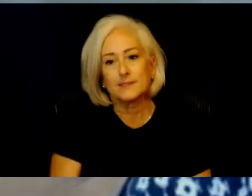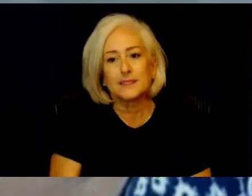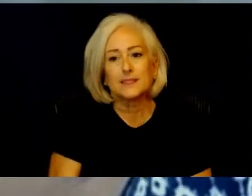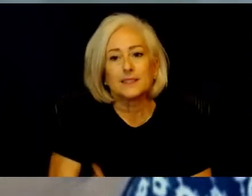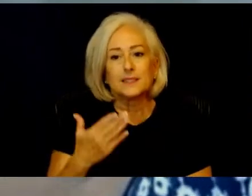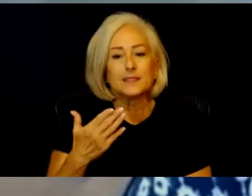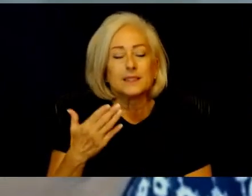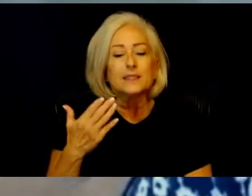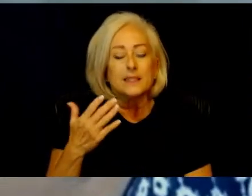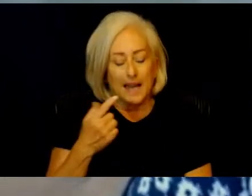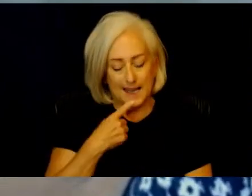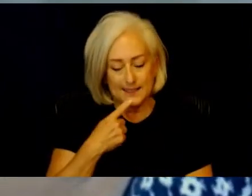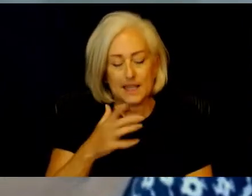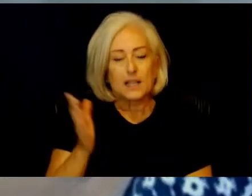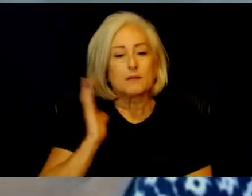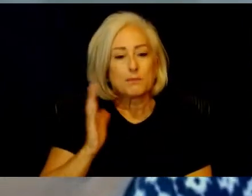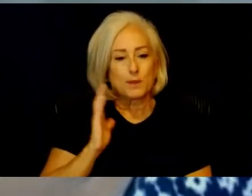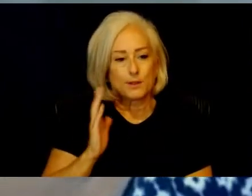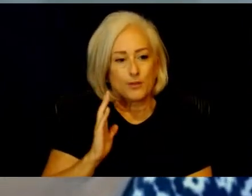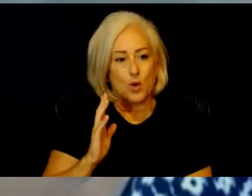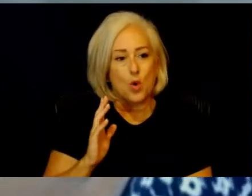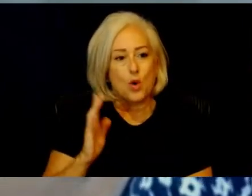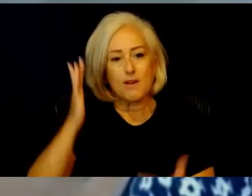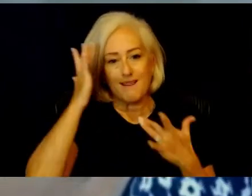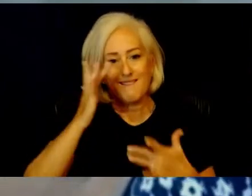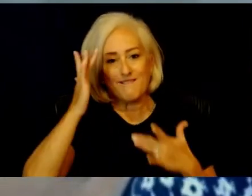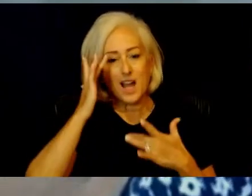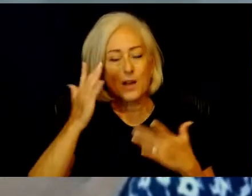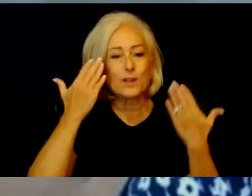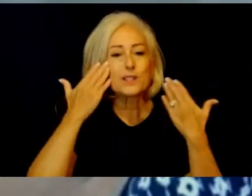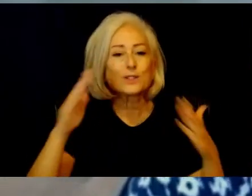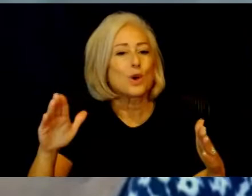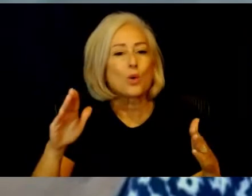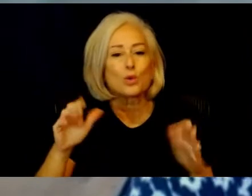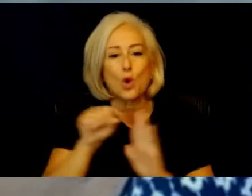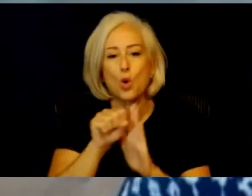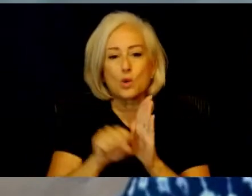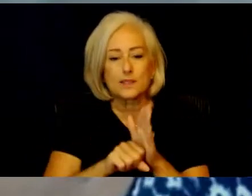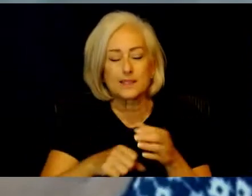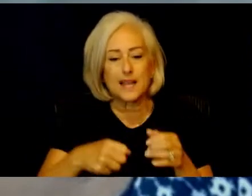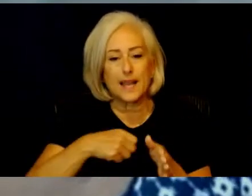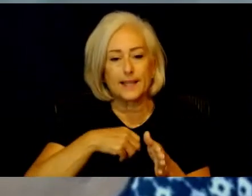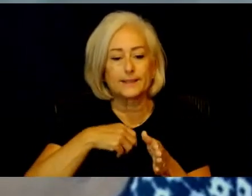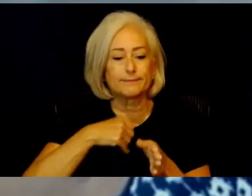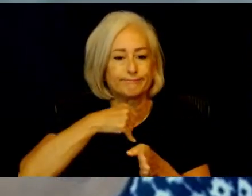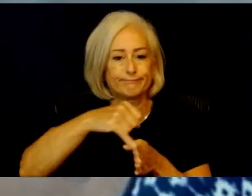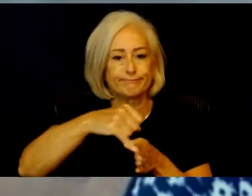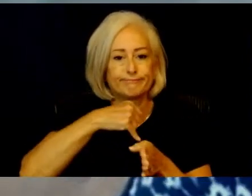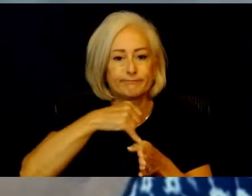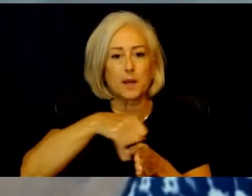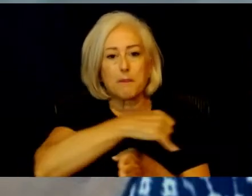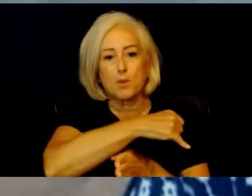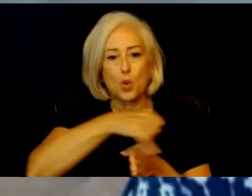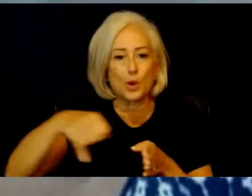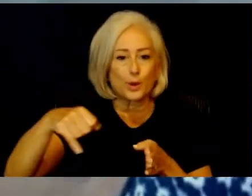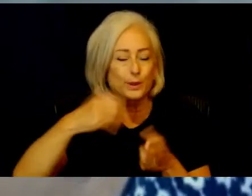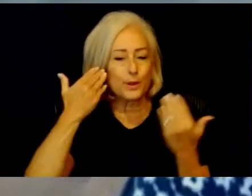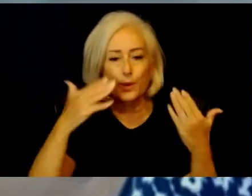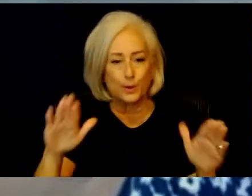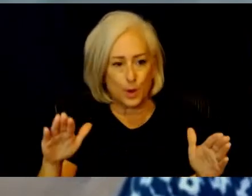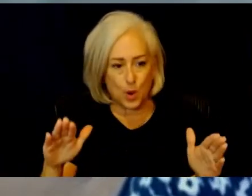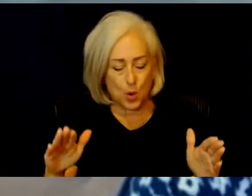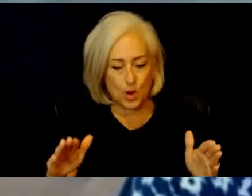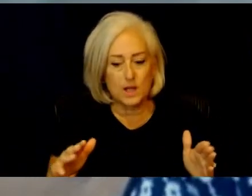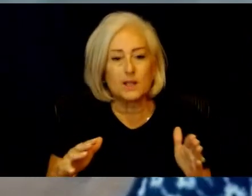earlier, I think that because viruses don't pay attention to borders, and we've kind of eliminated a lot of the